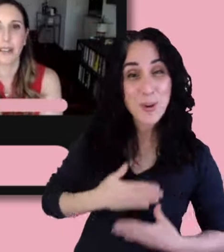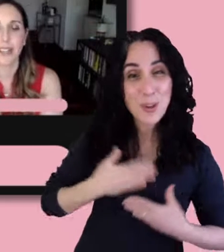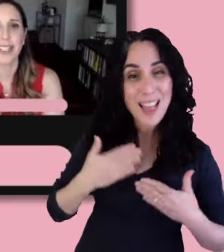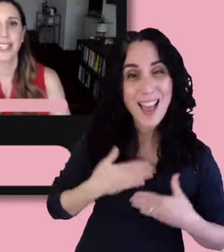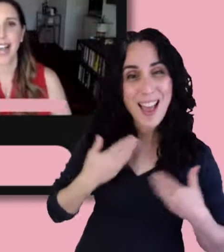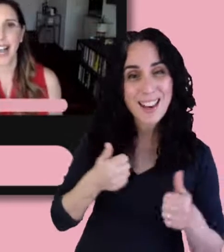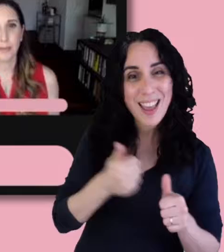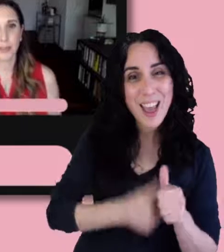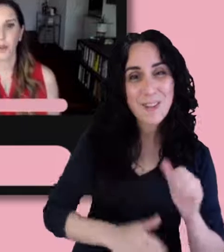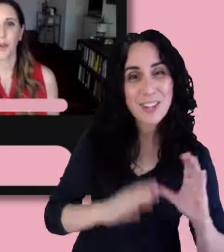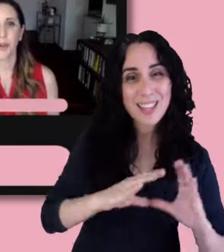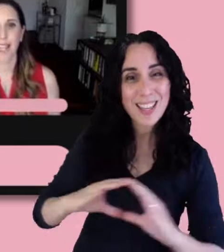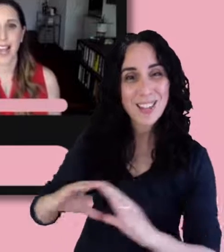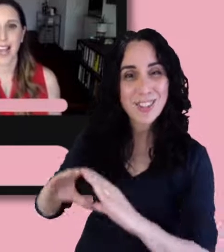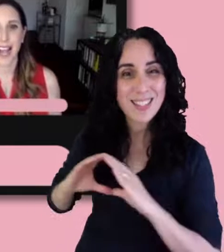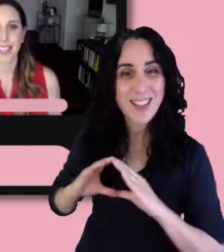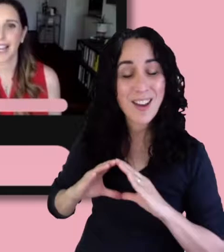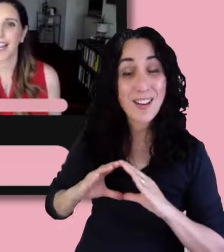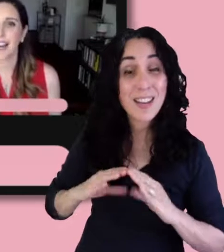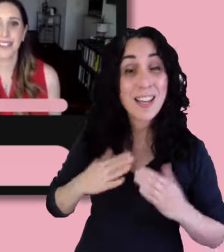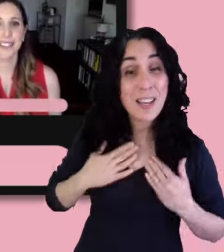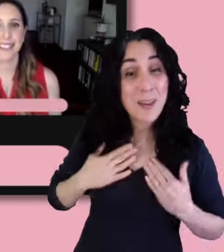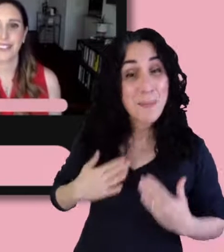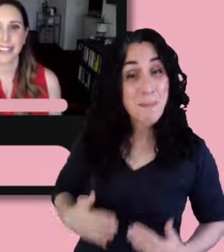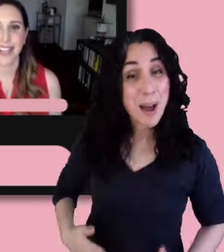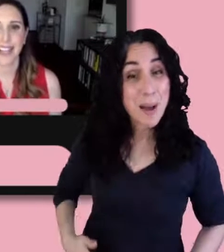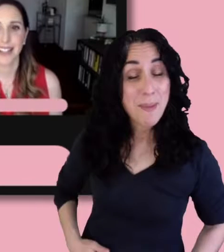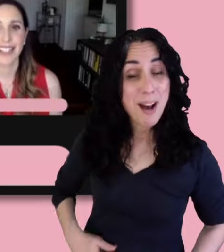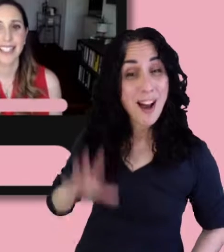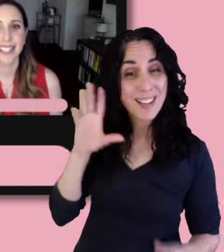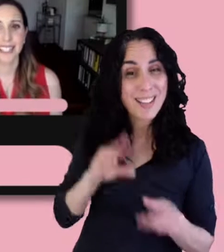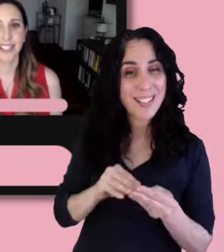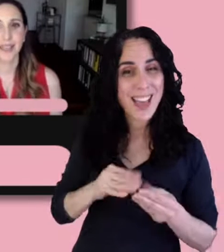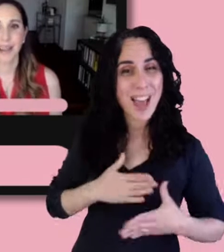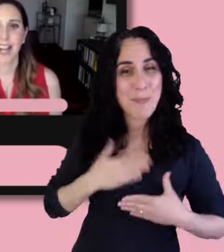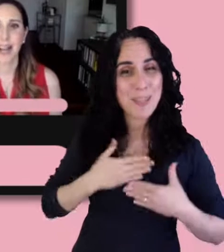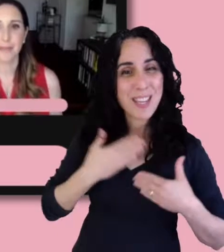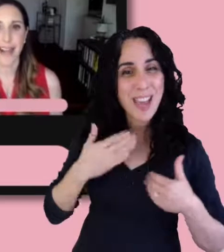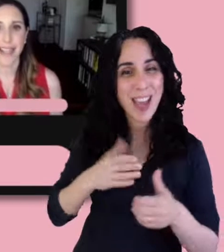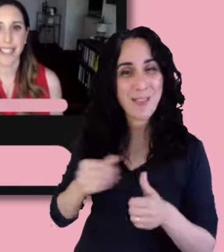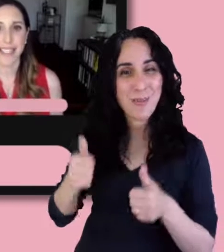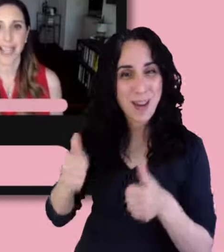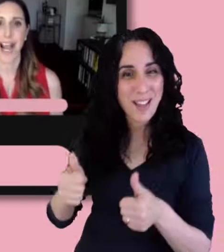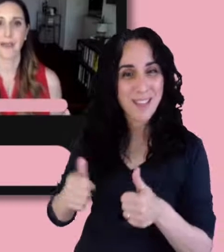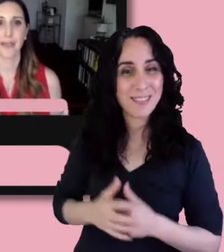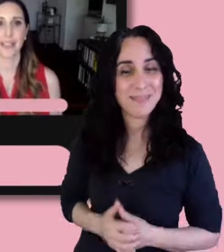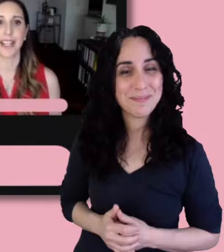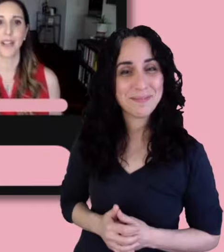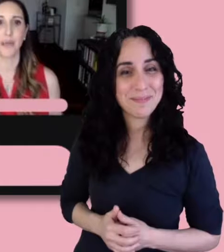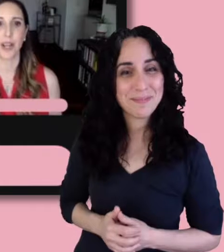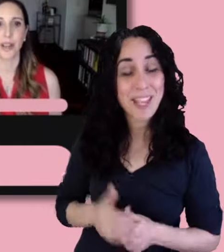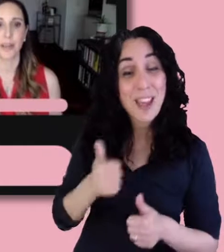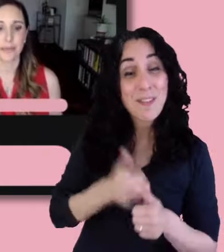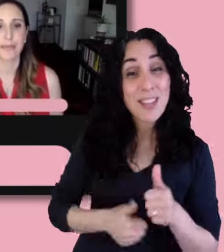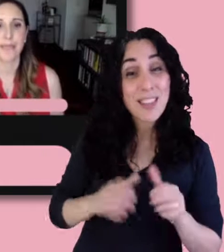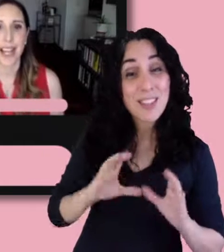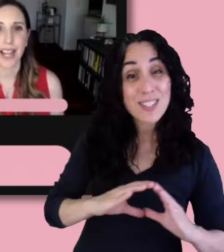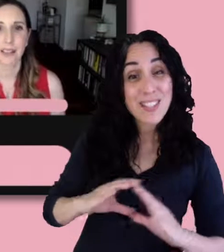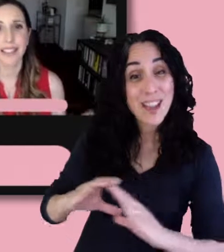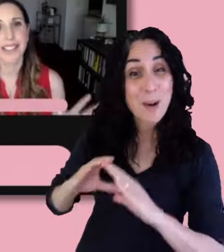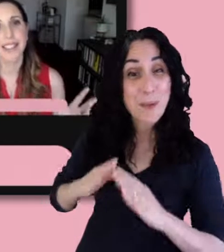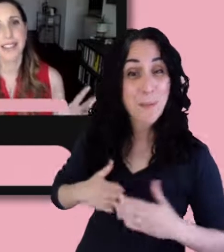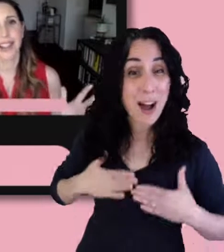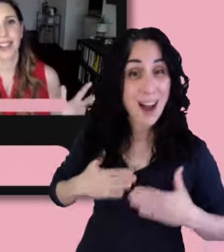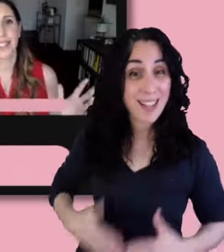well. I'm so glad every little cell in my body is happy and well.